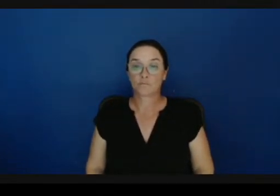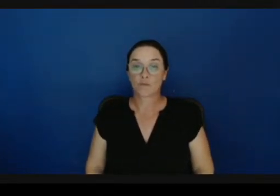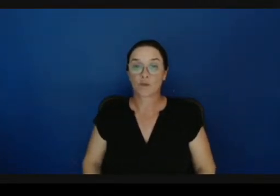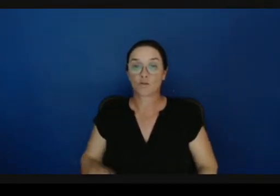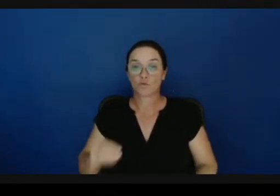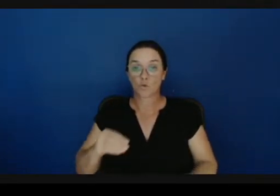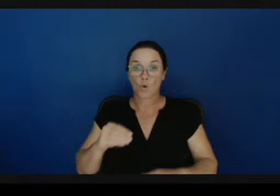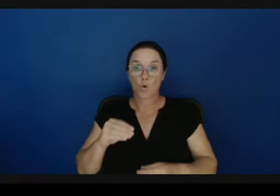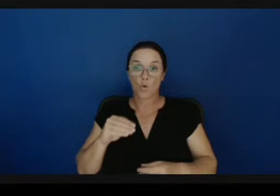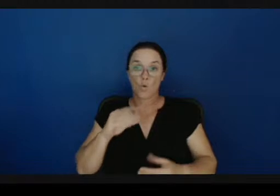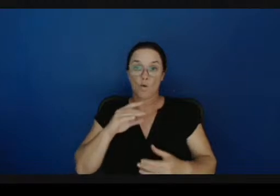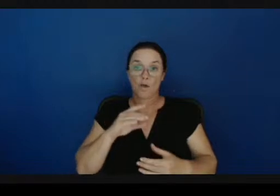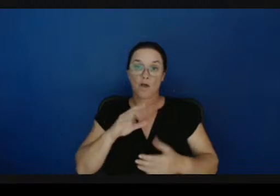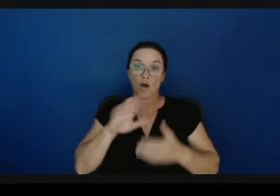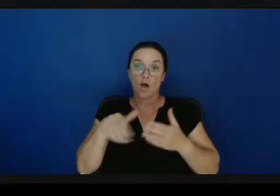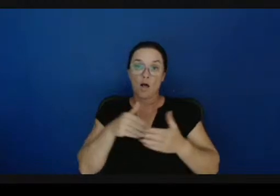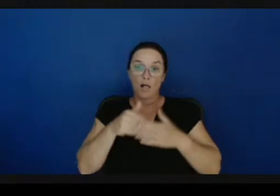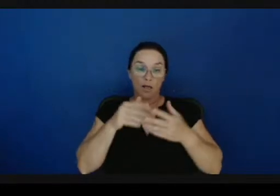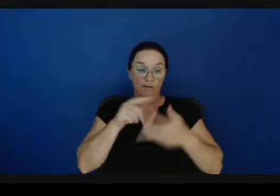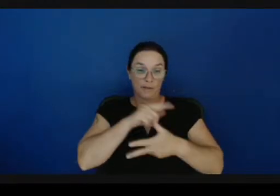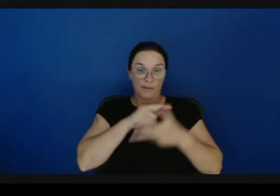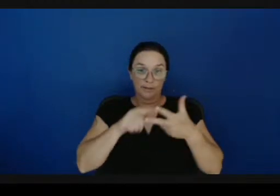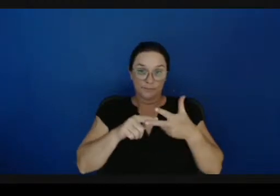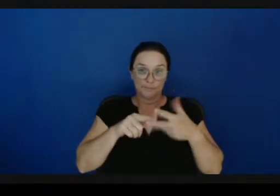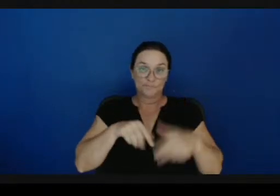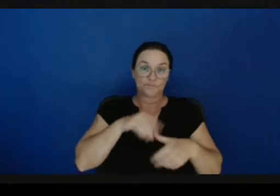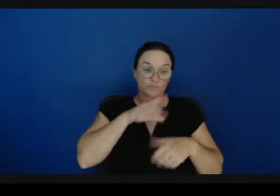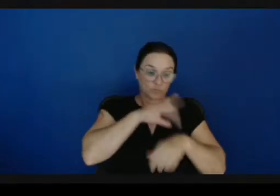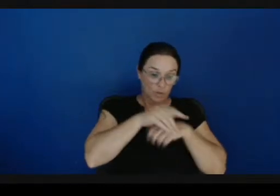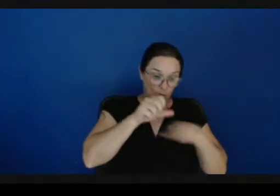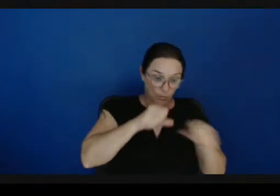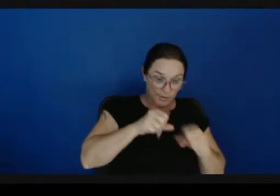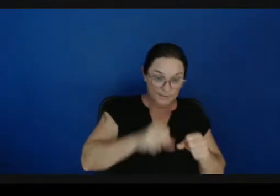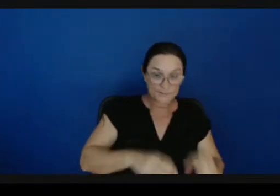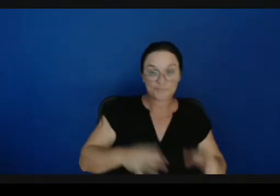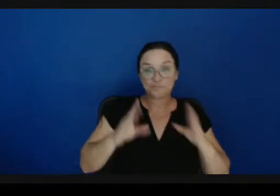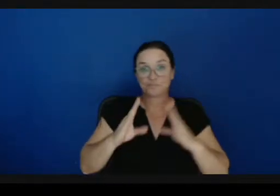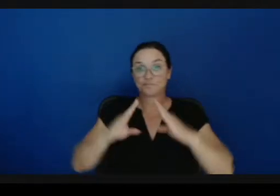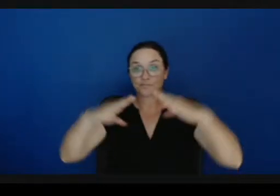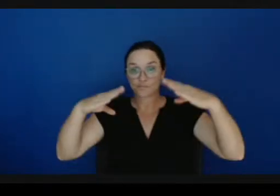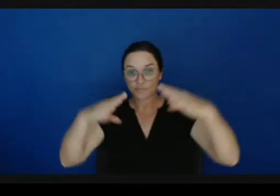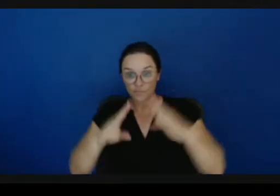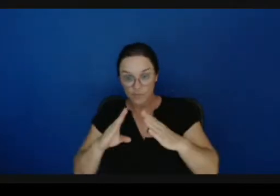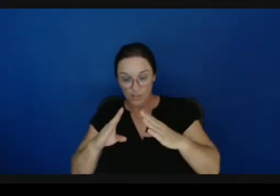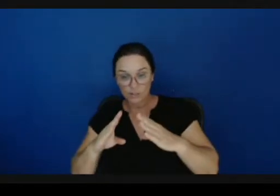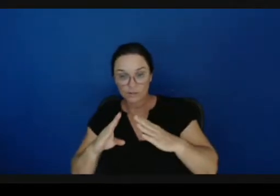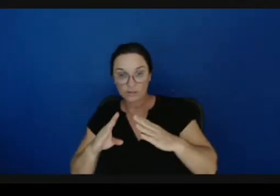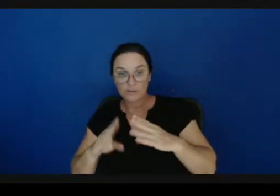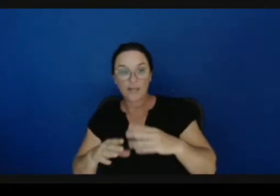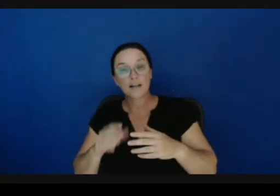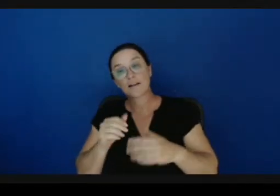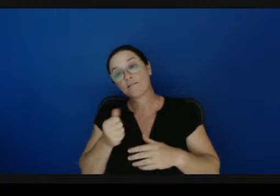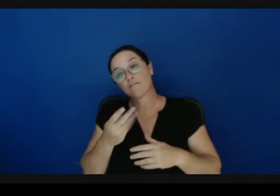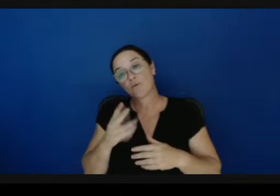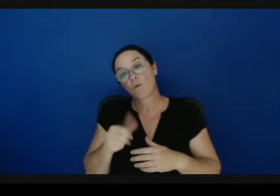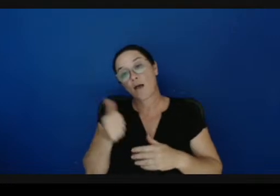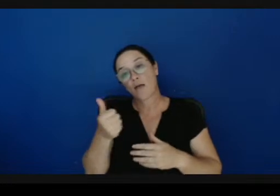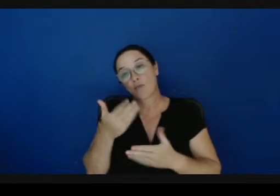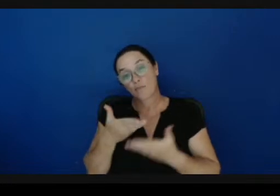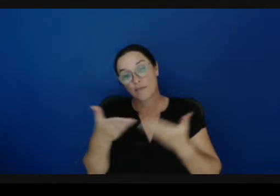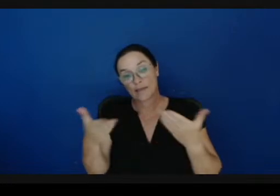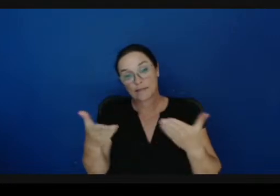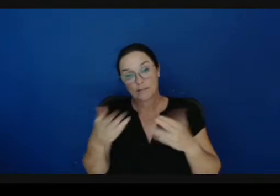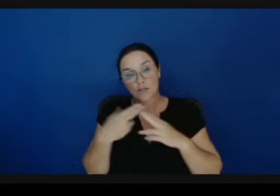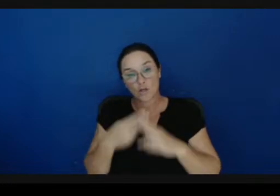combination of the earthquakes and the tilt. And since then, it's been pointed out a couple other factors as well. What they